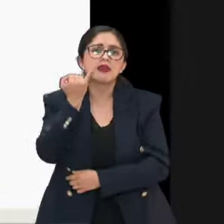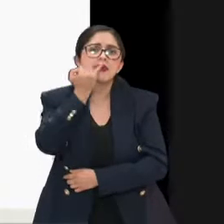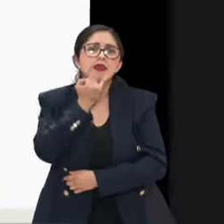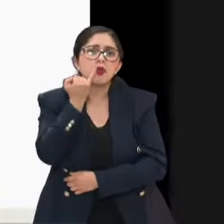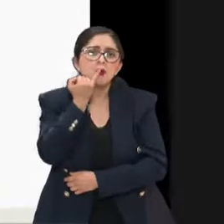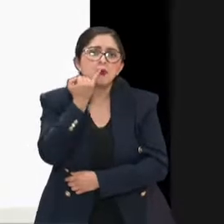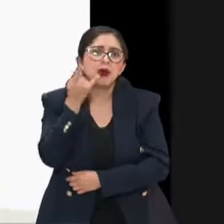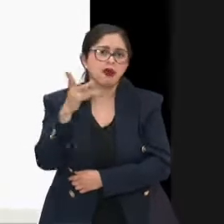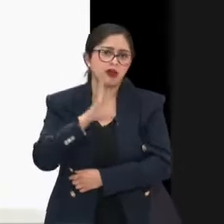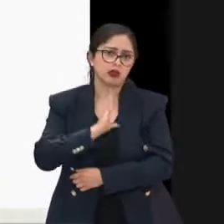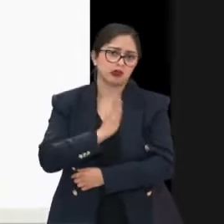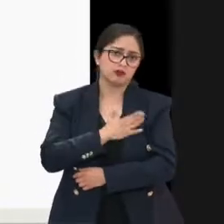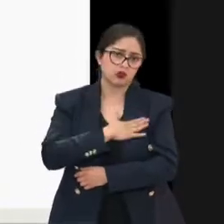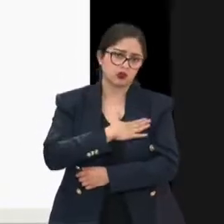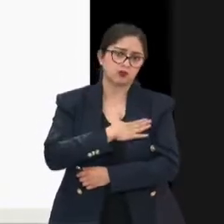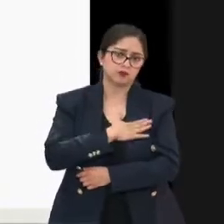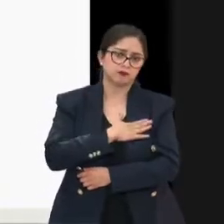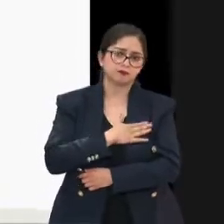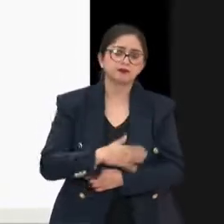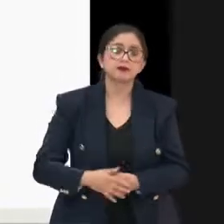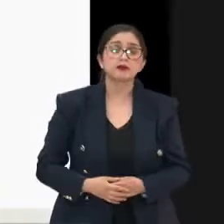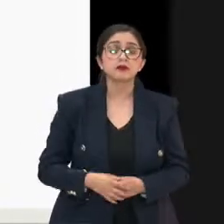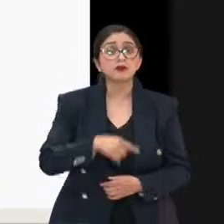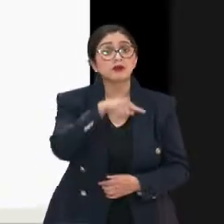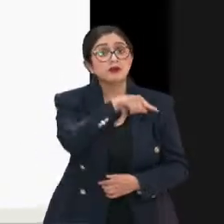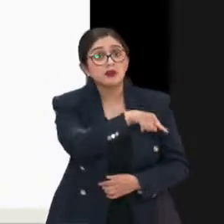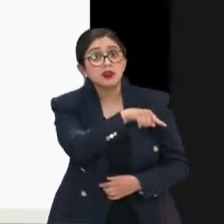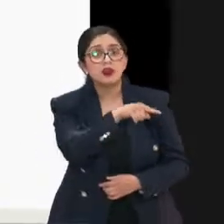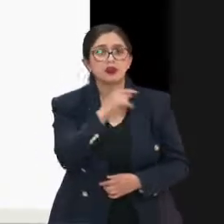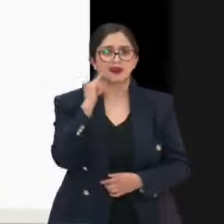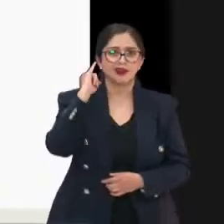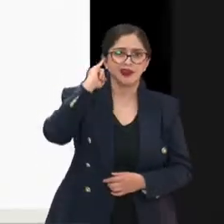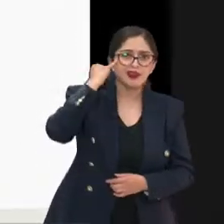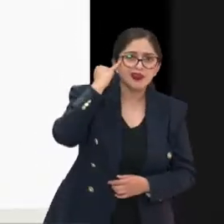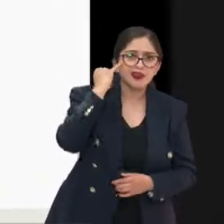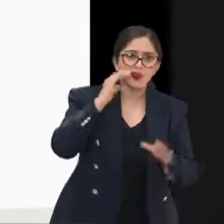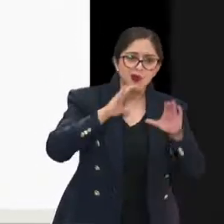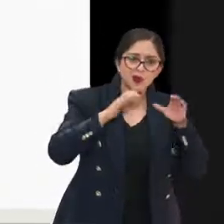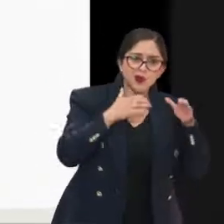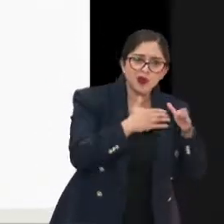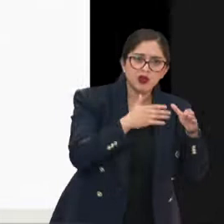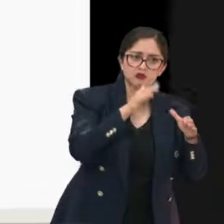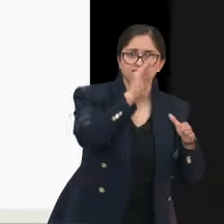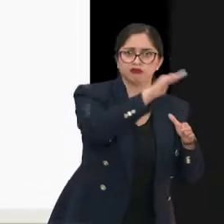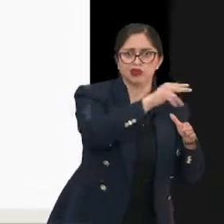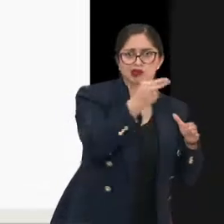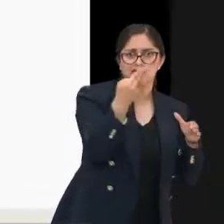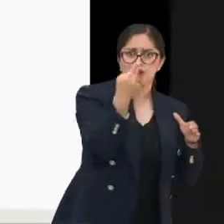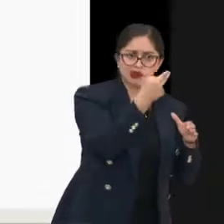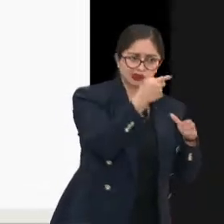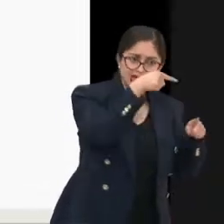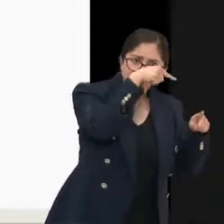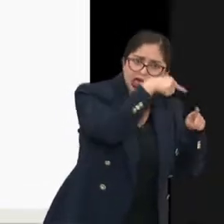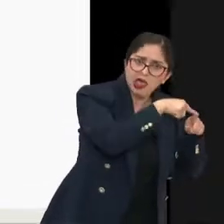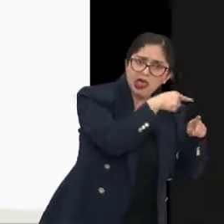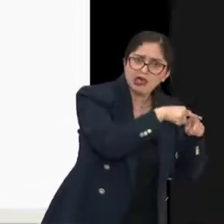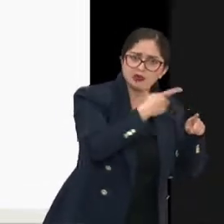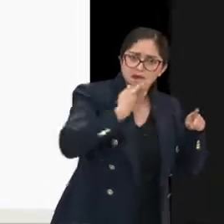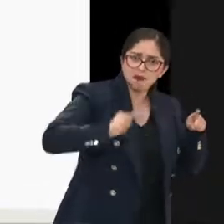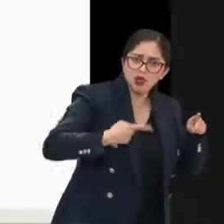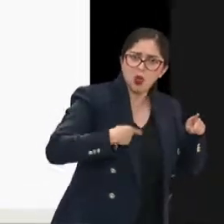not dealing with ethnicity, urban, and this is